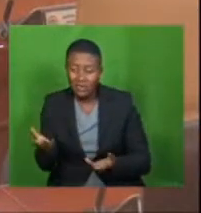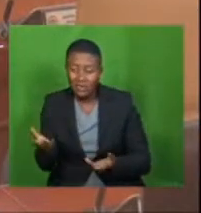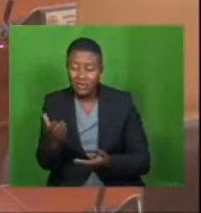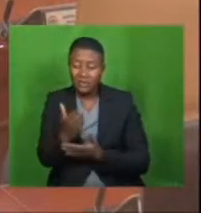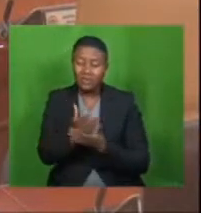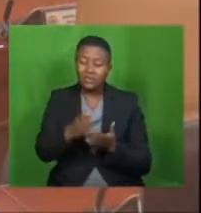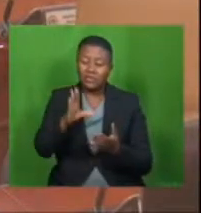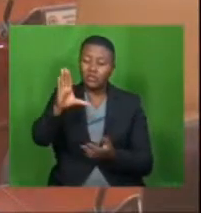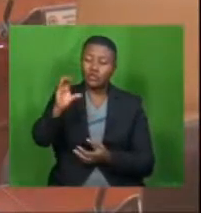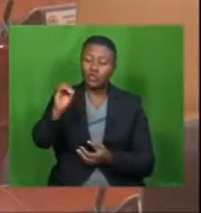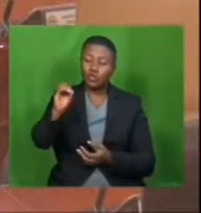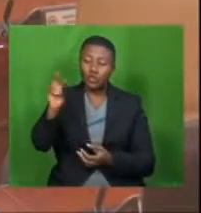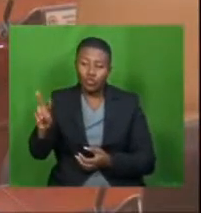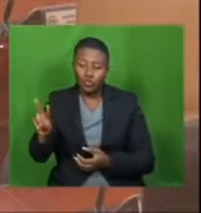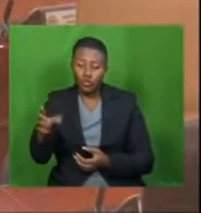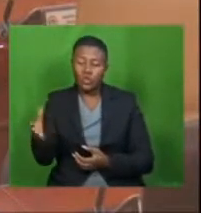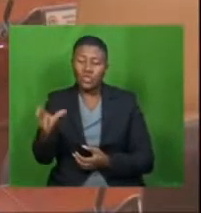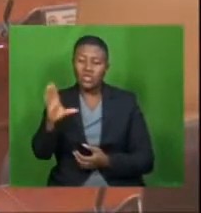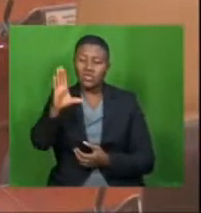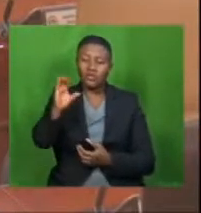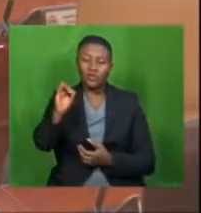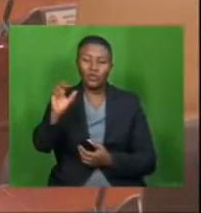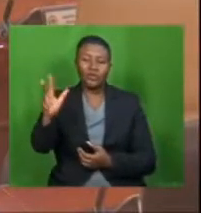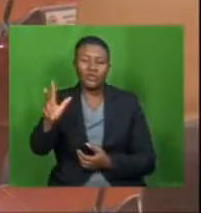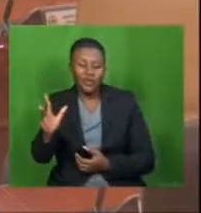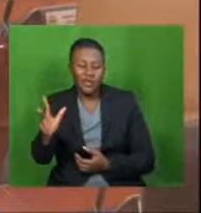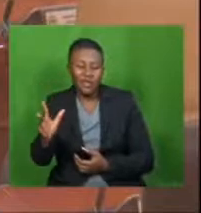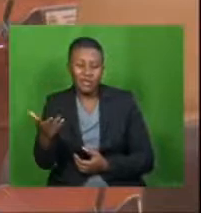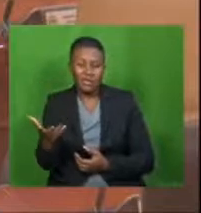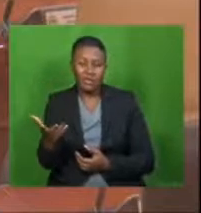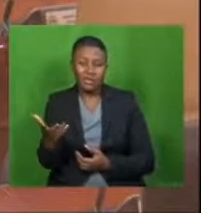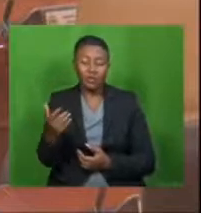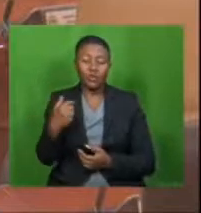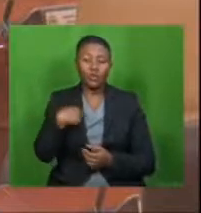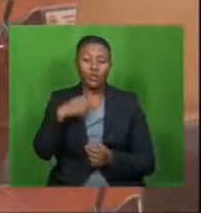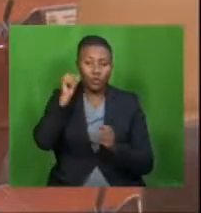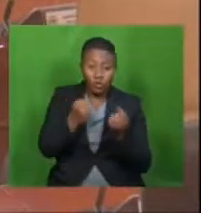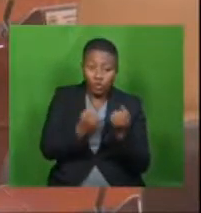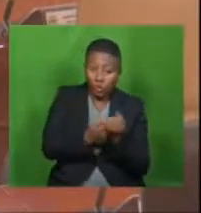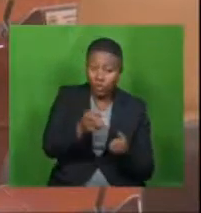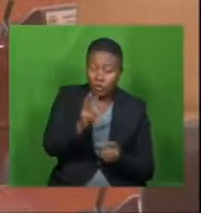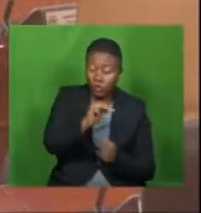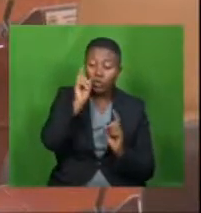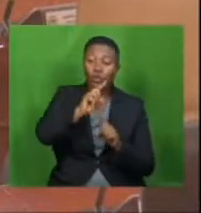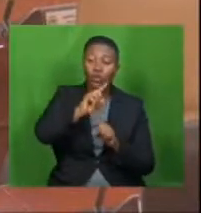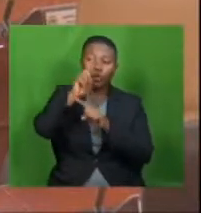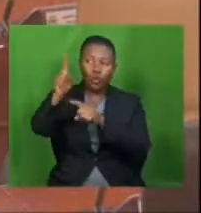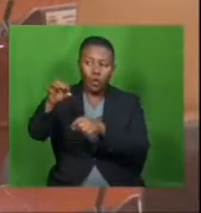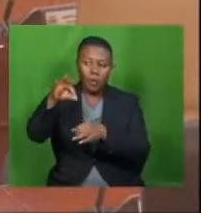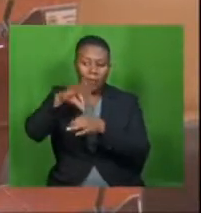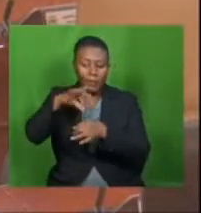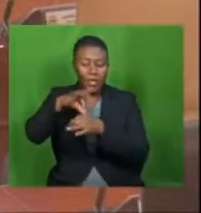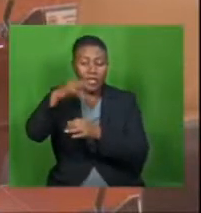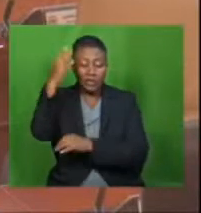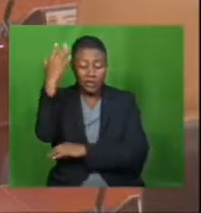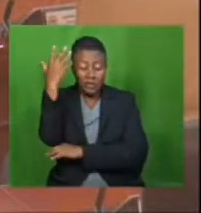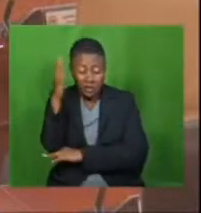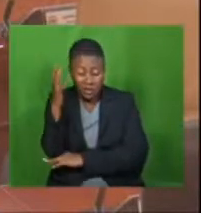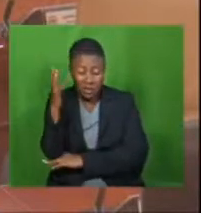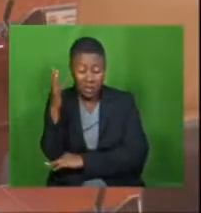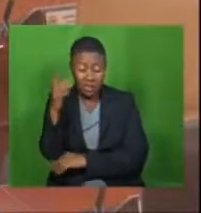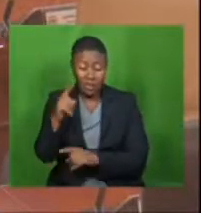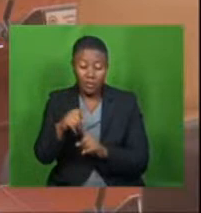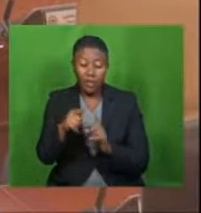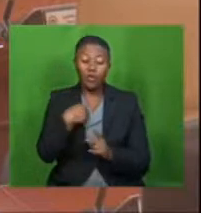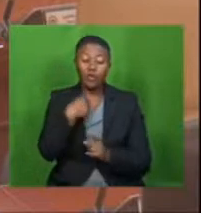will assure him of our support. We will assure him that we will go and plant the trees. But we are asking him to make sure that in doing all